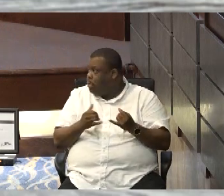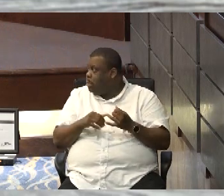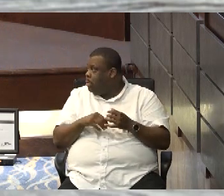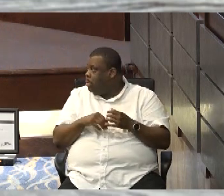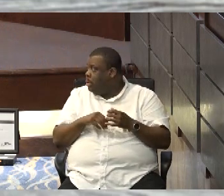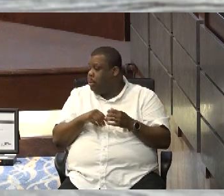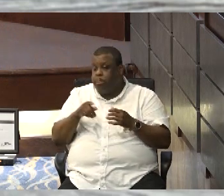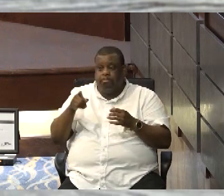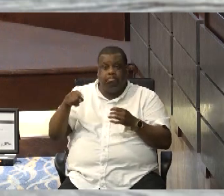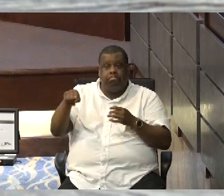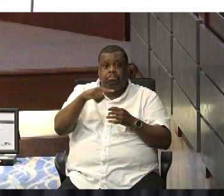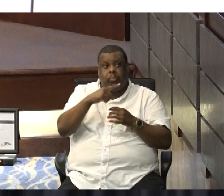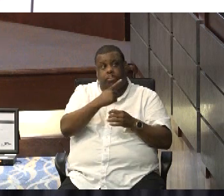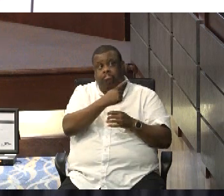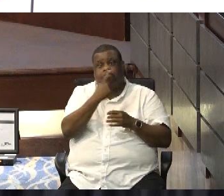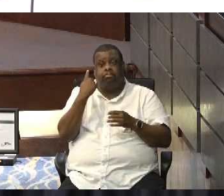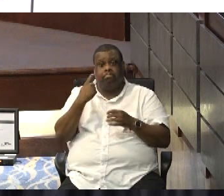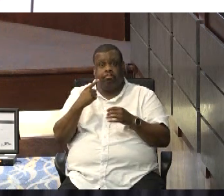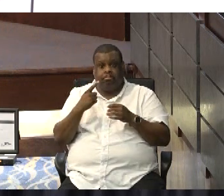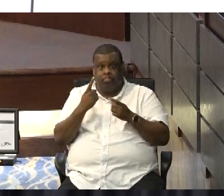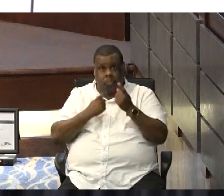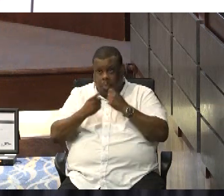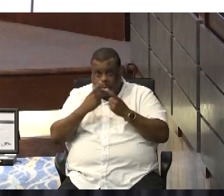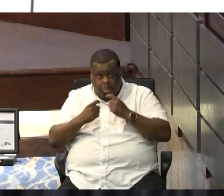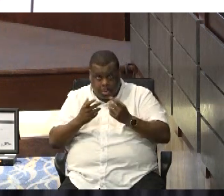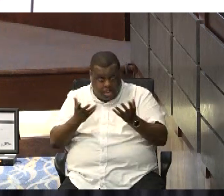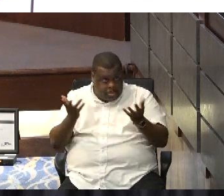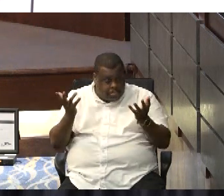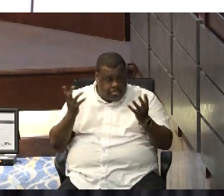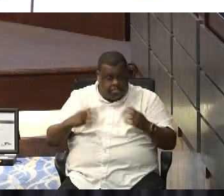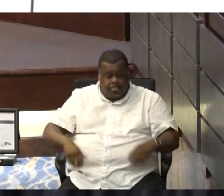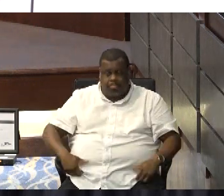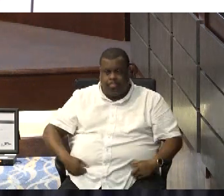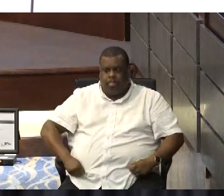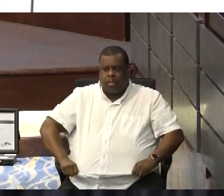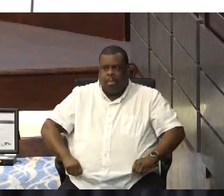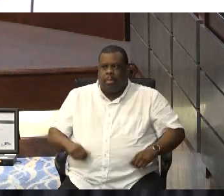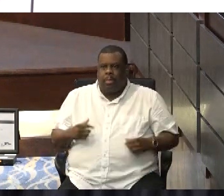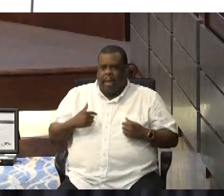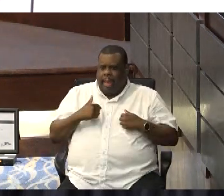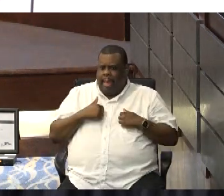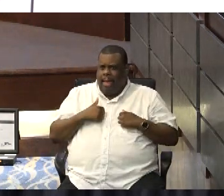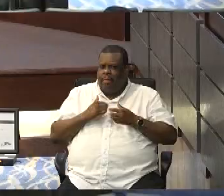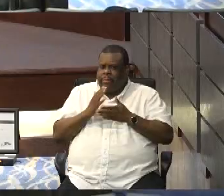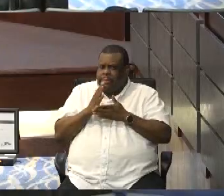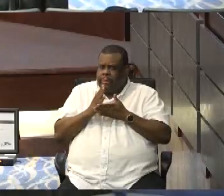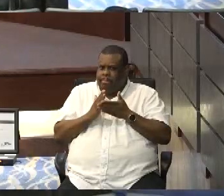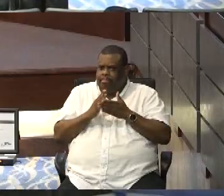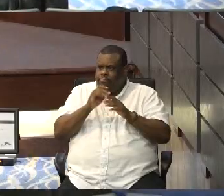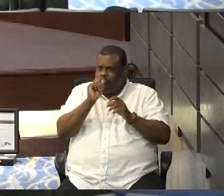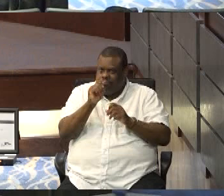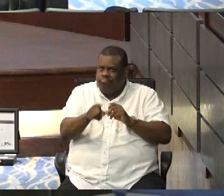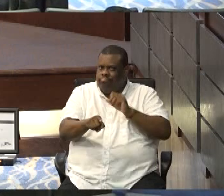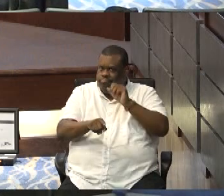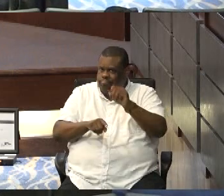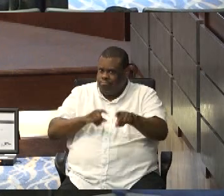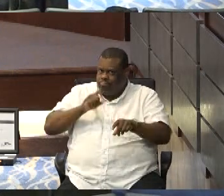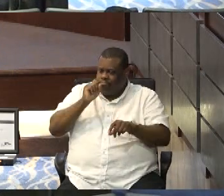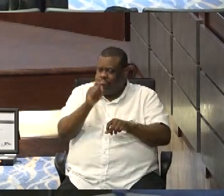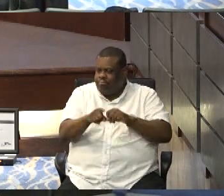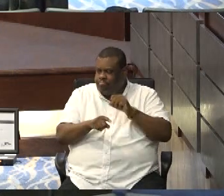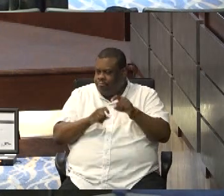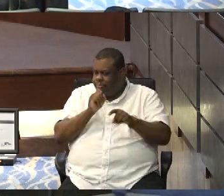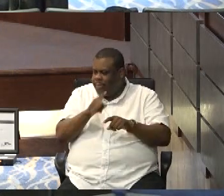any questions that you might have. Any questions? I don't have a ton of questions here, but what we're doing today is approving your